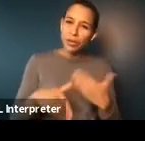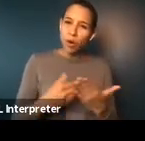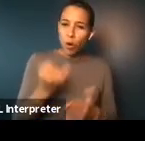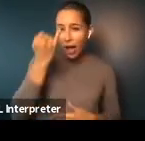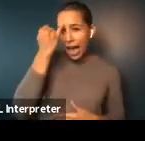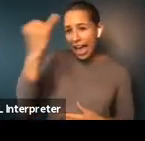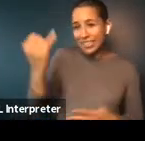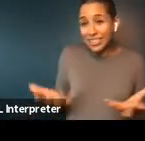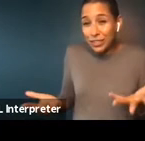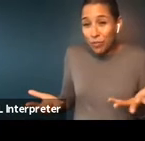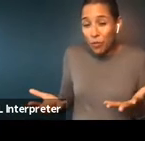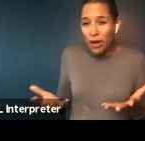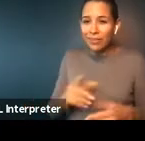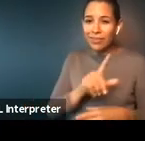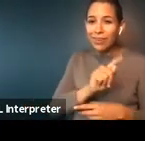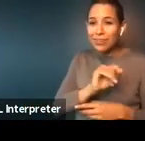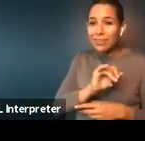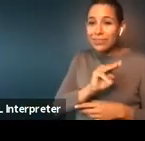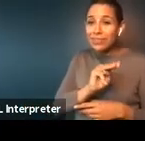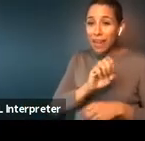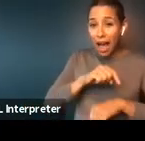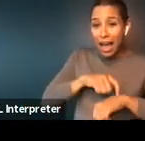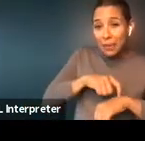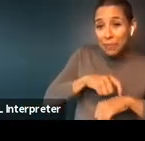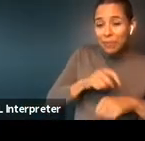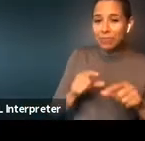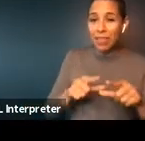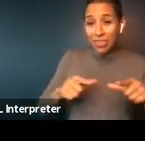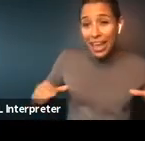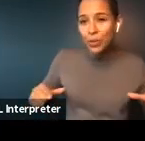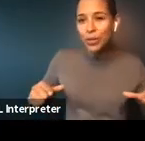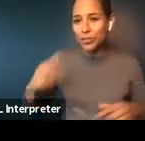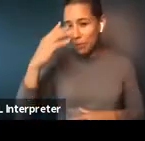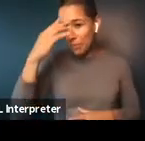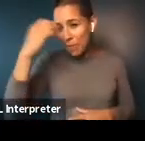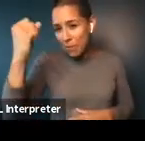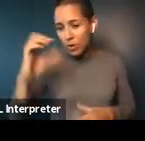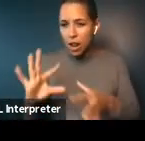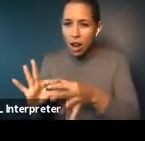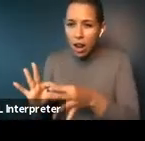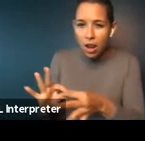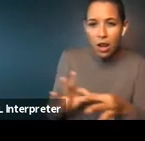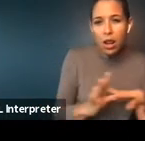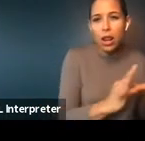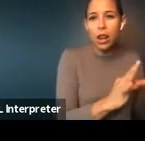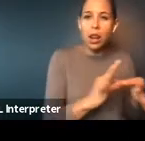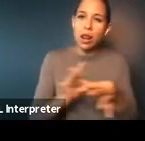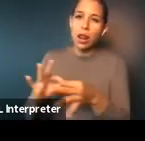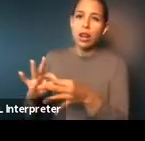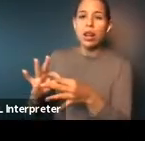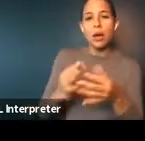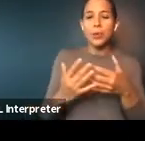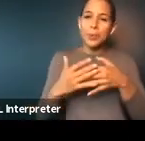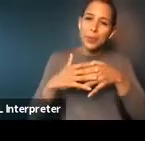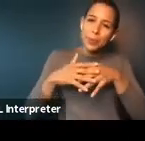and of memory really, um, work together to create this sort of